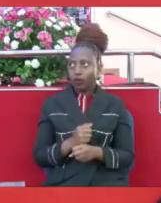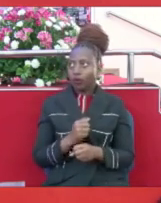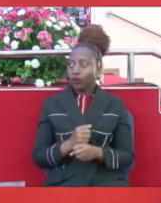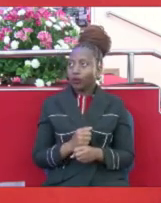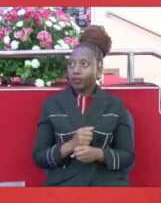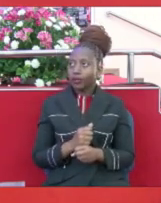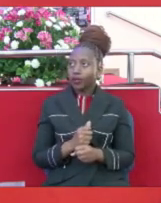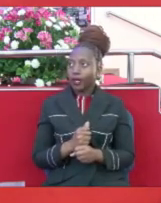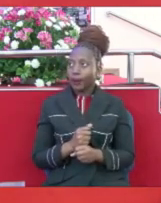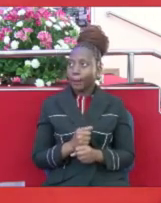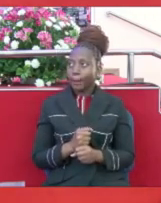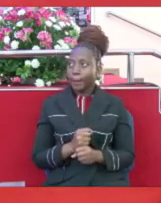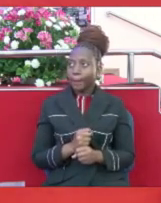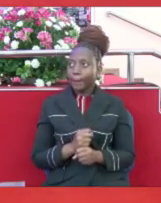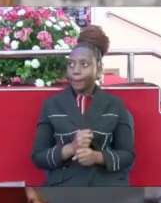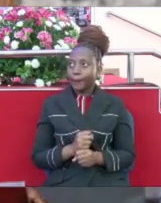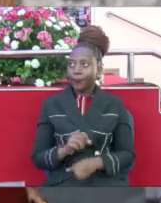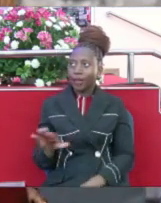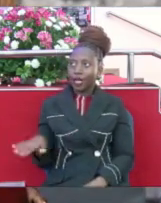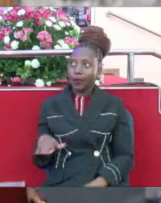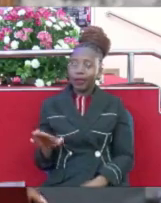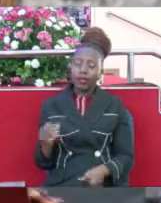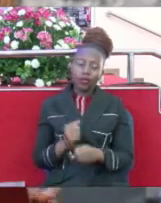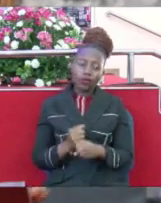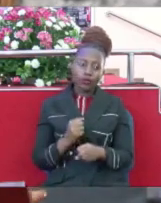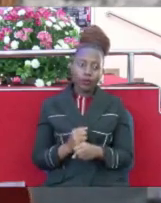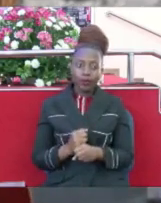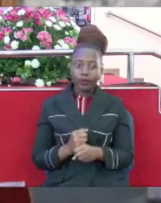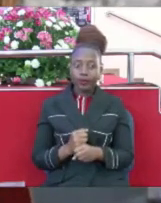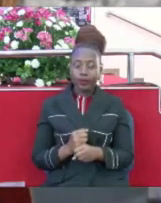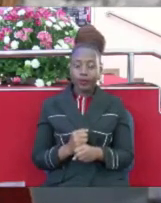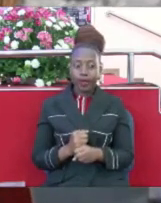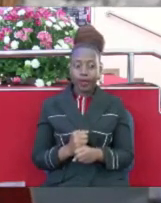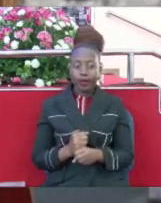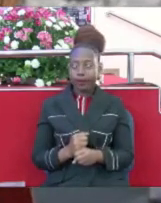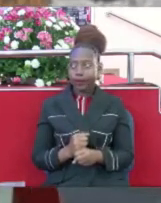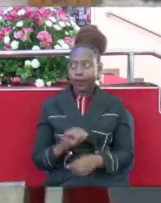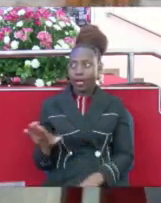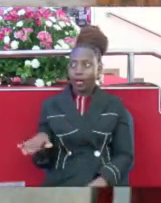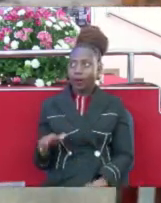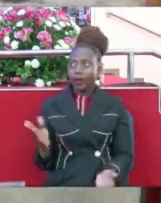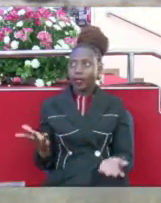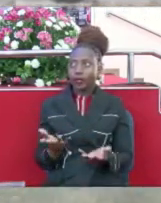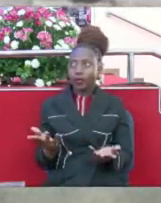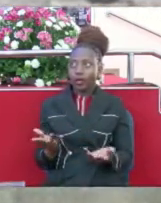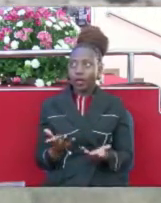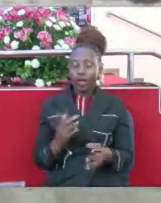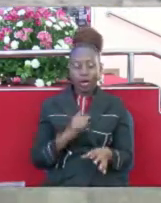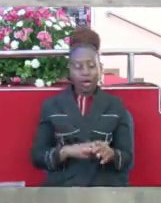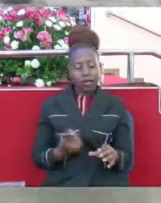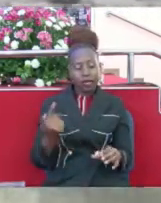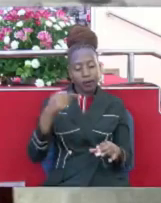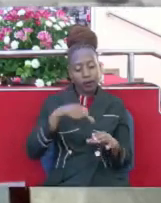Jericho. Yeriko. The place of occupation. Mahali pa makazi. A place where mahali ababu, when you enter now